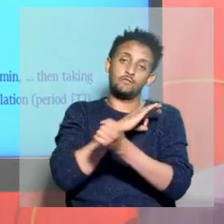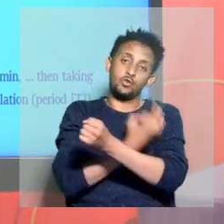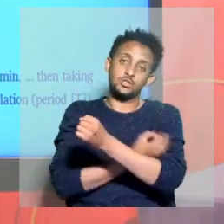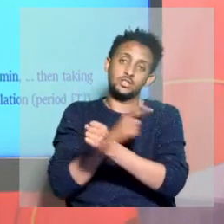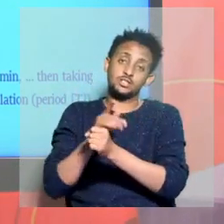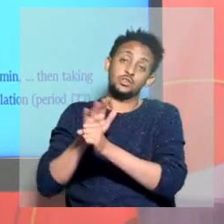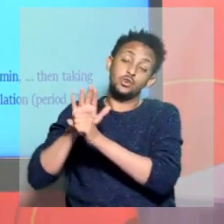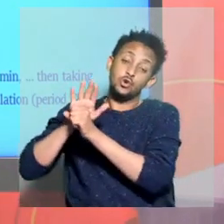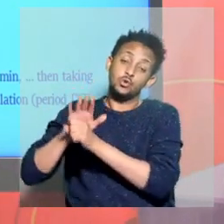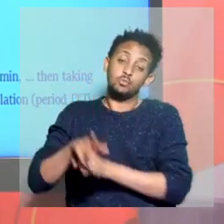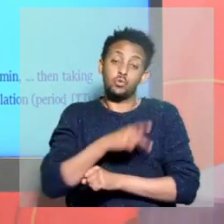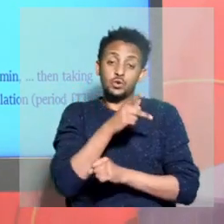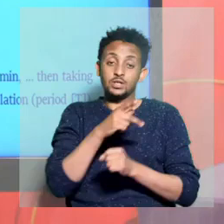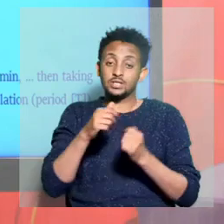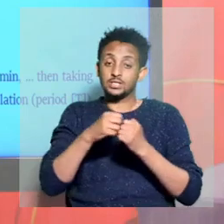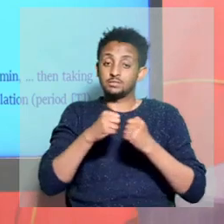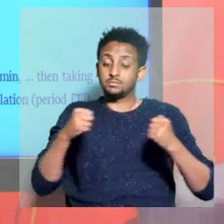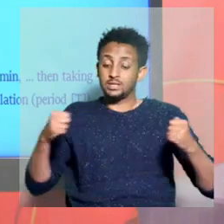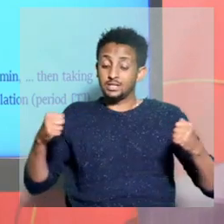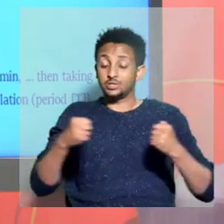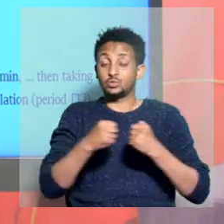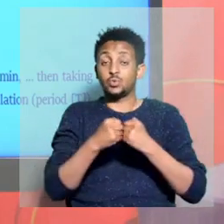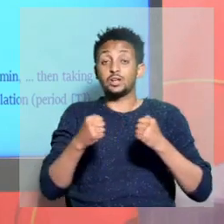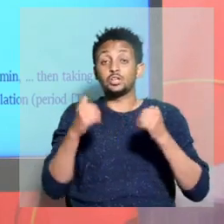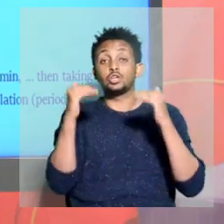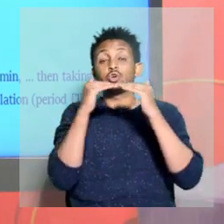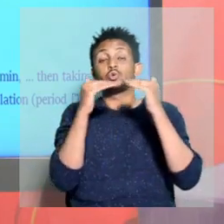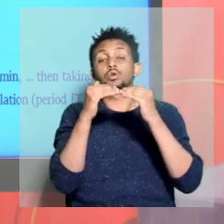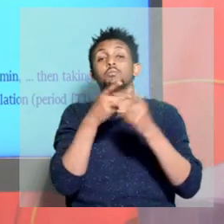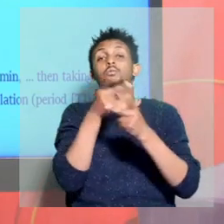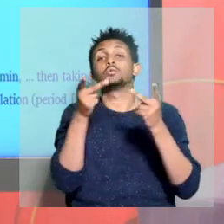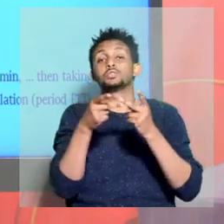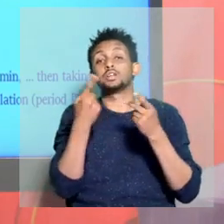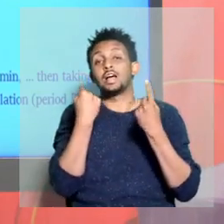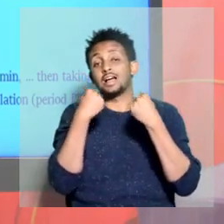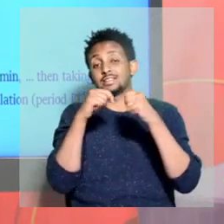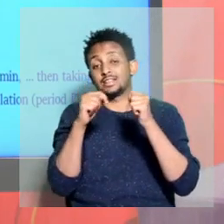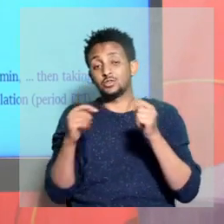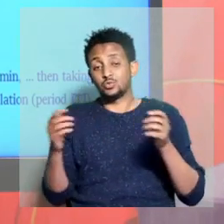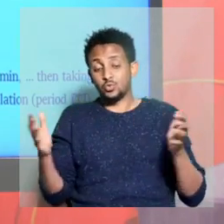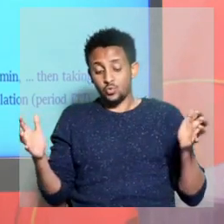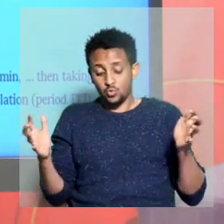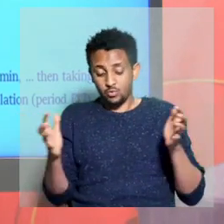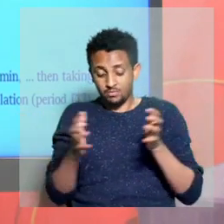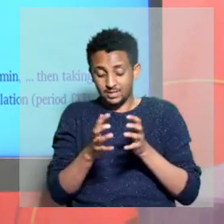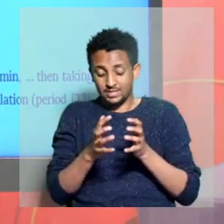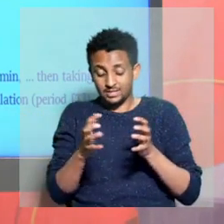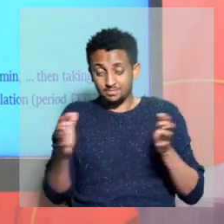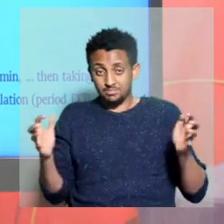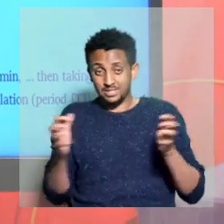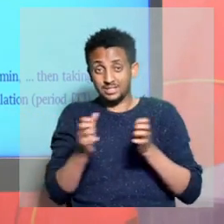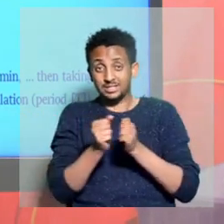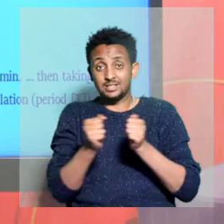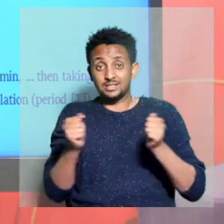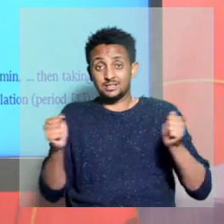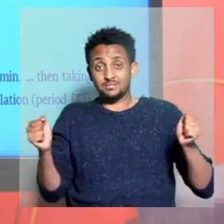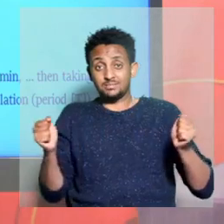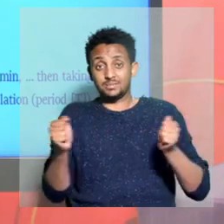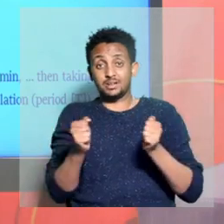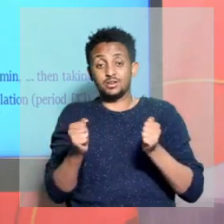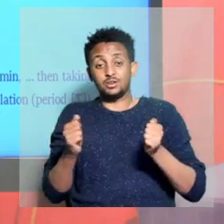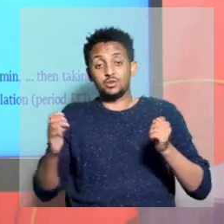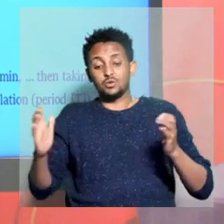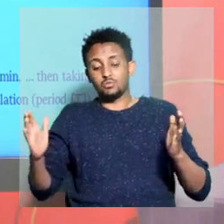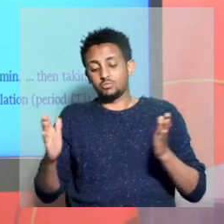pull this one, the spring tends towards the equilibrium position. Or if I try to compress the spring tends to